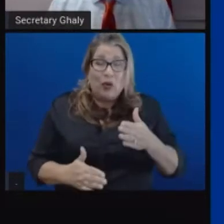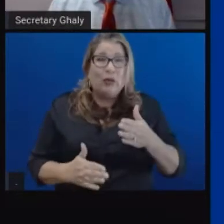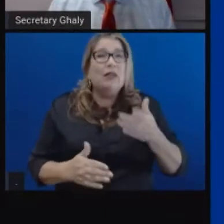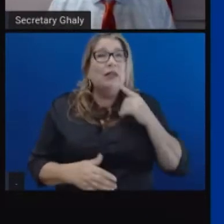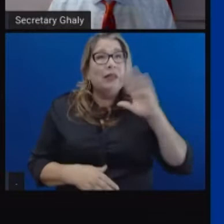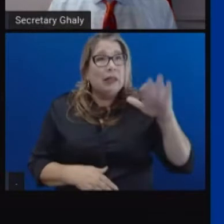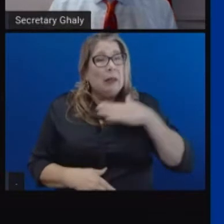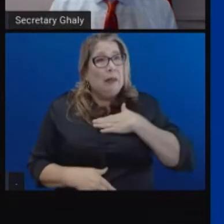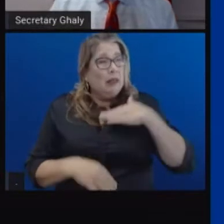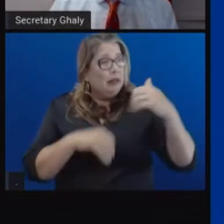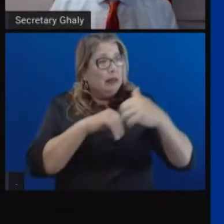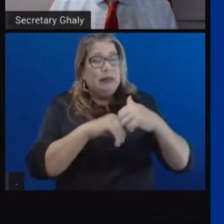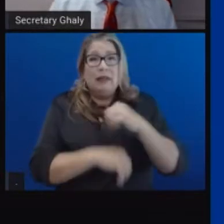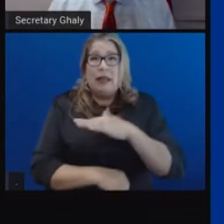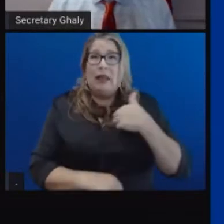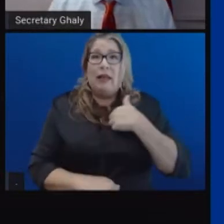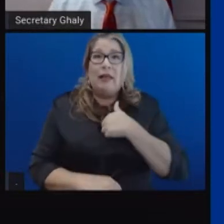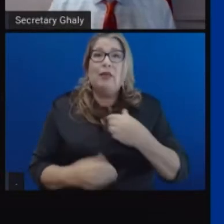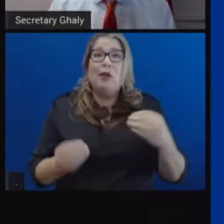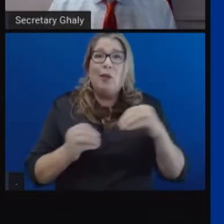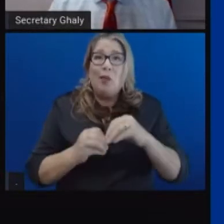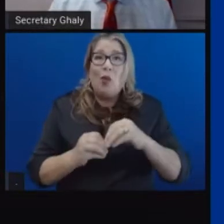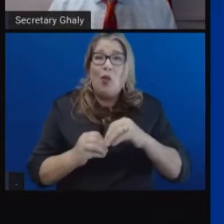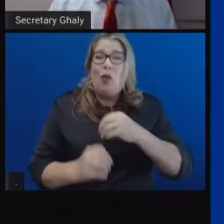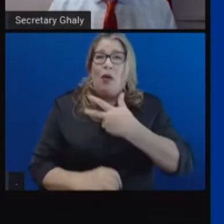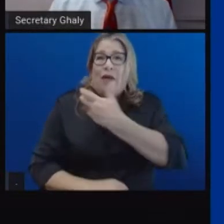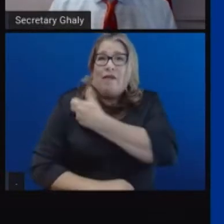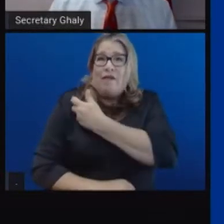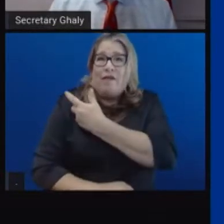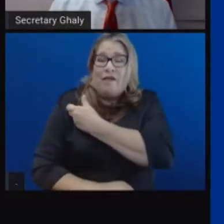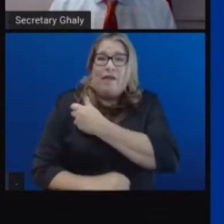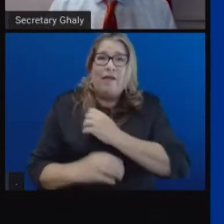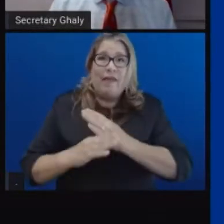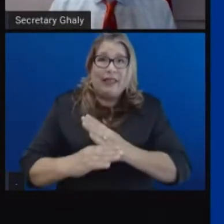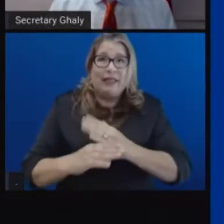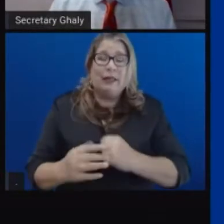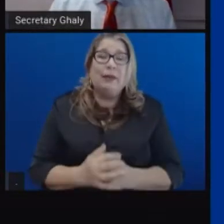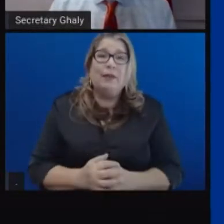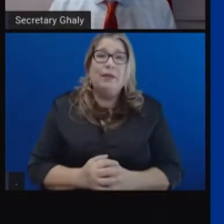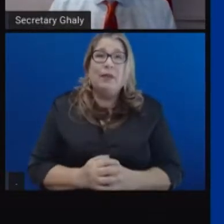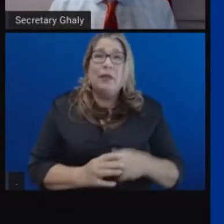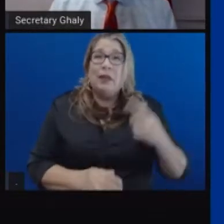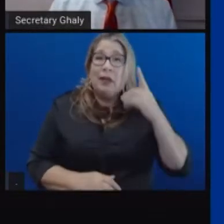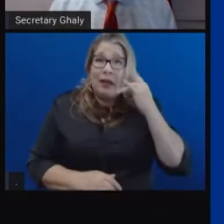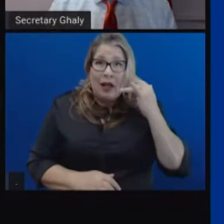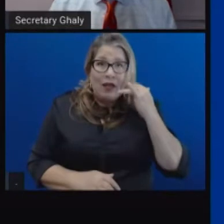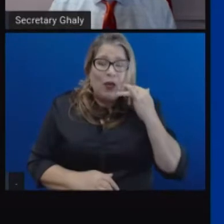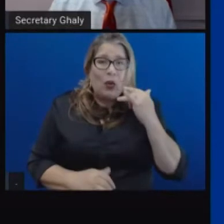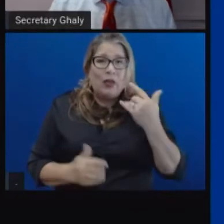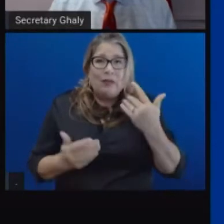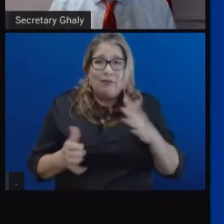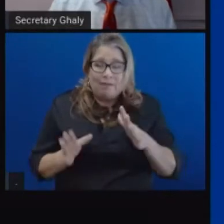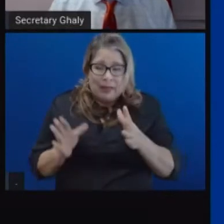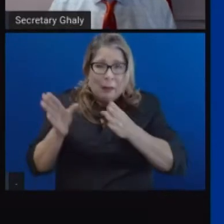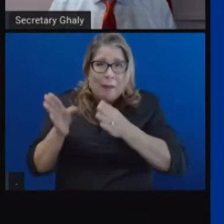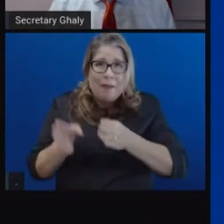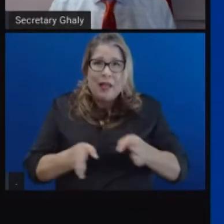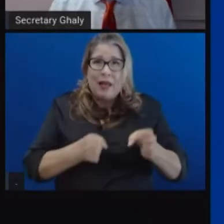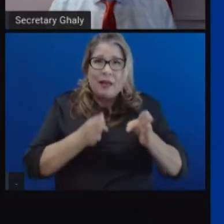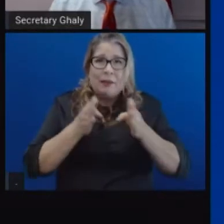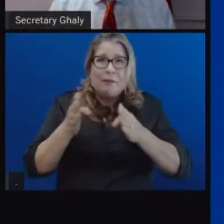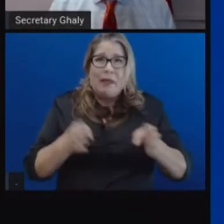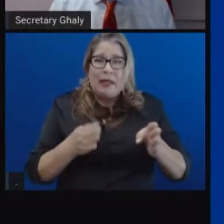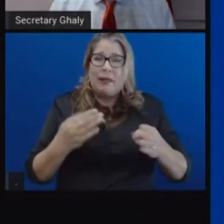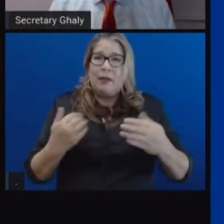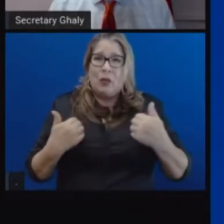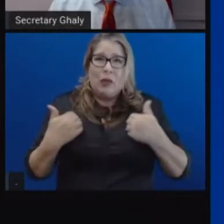more vaccine. California has spent a extraordinary amount of effort planning to really create a structure that